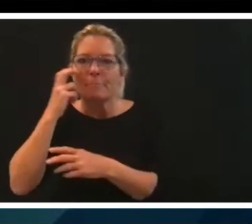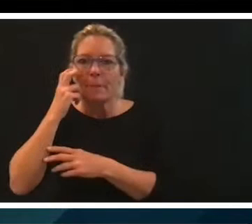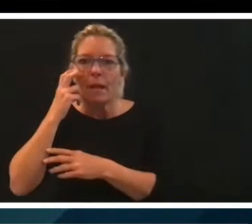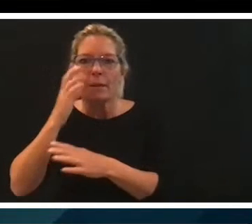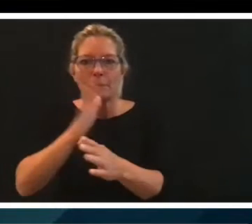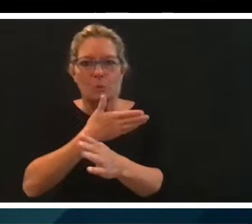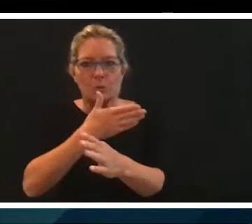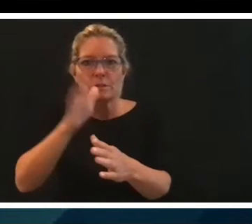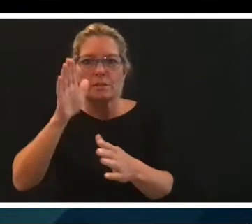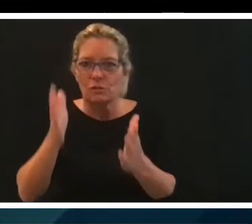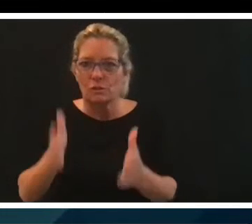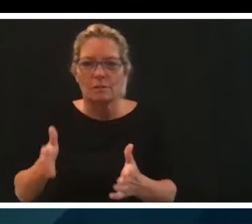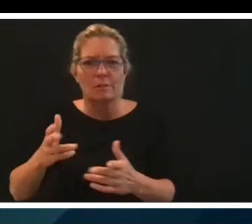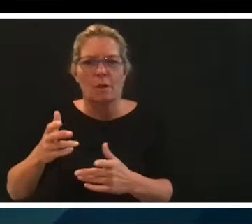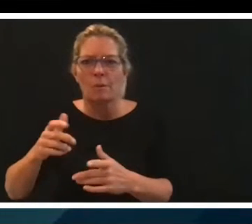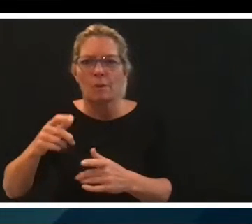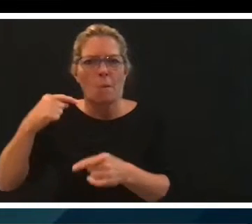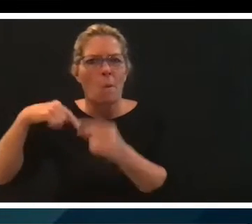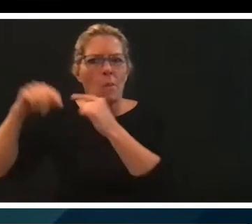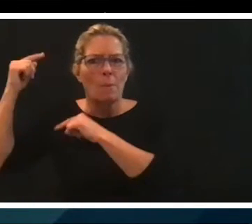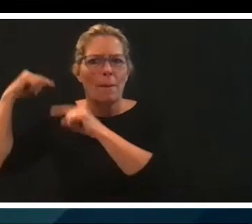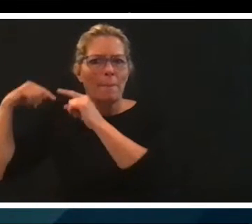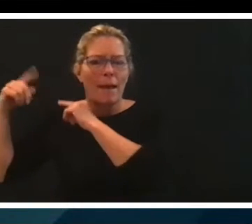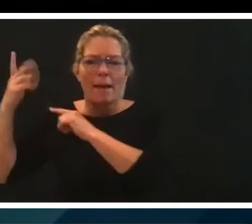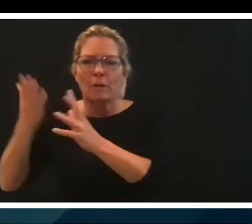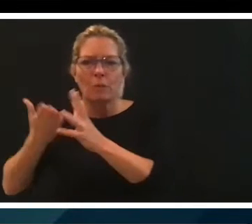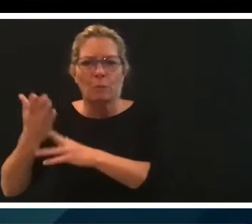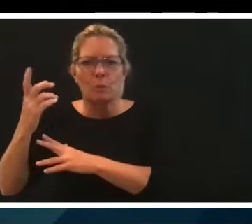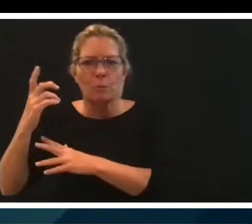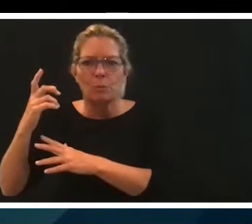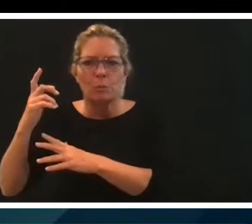Dating way back and certainly throughout time. I'm wondering